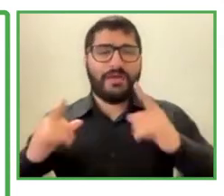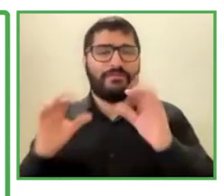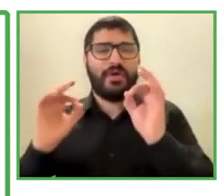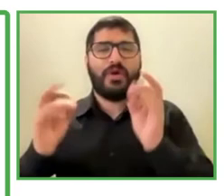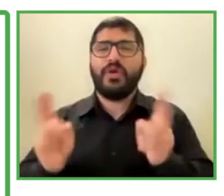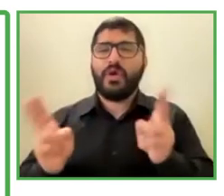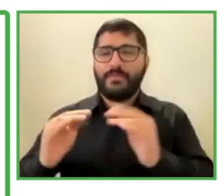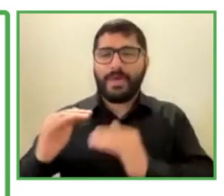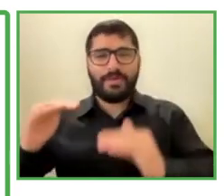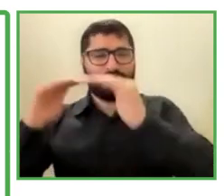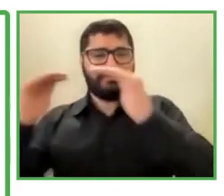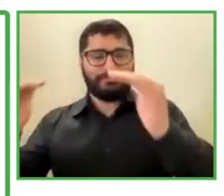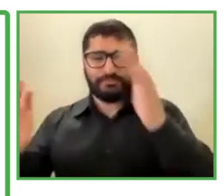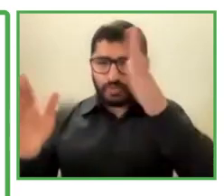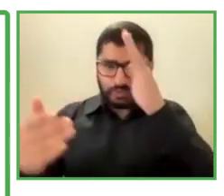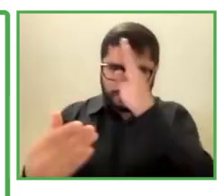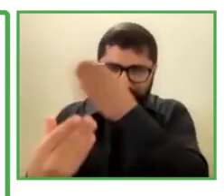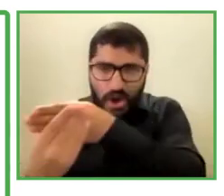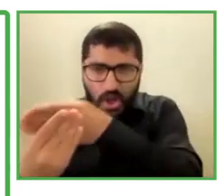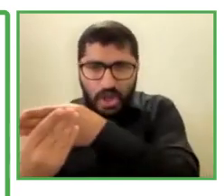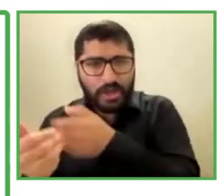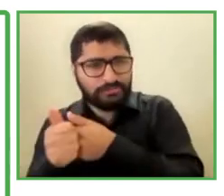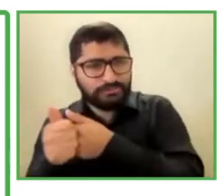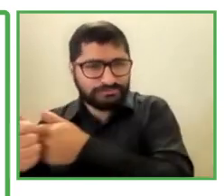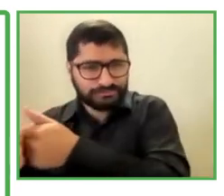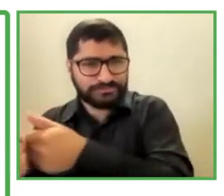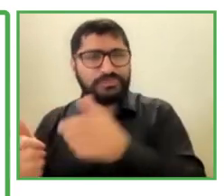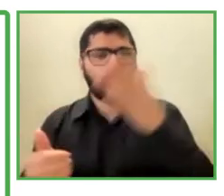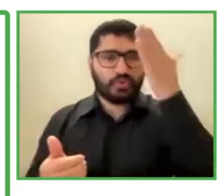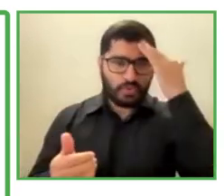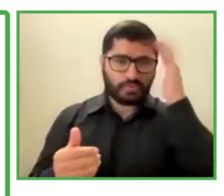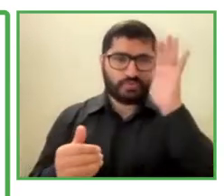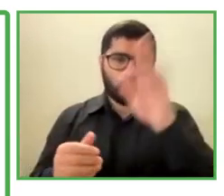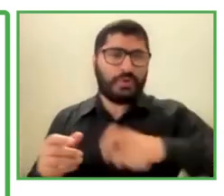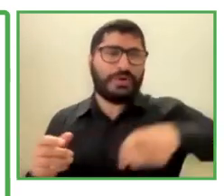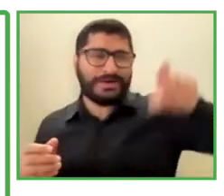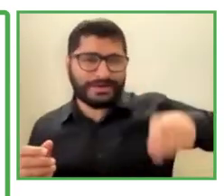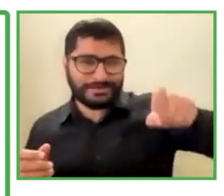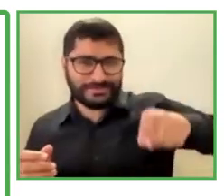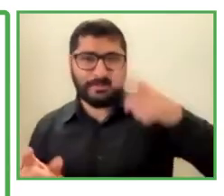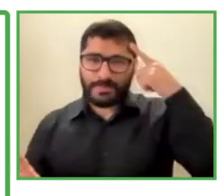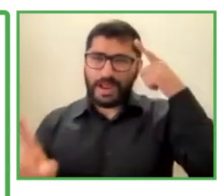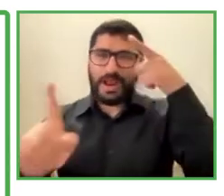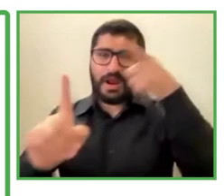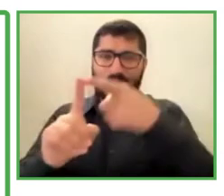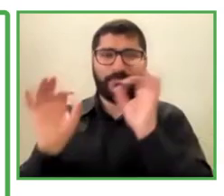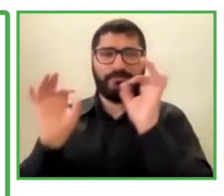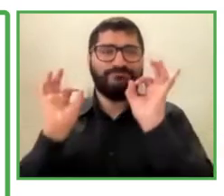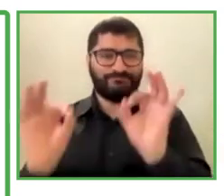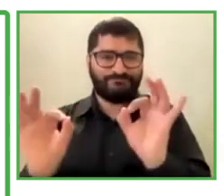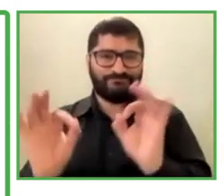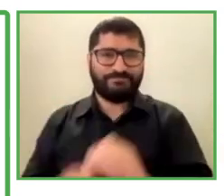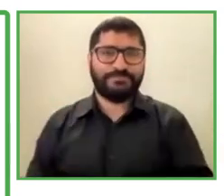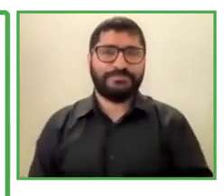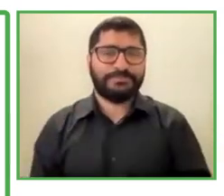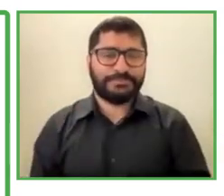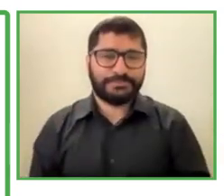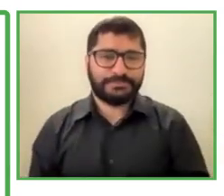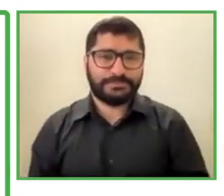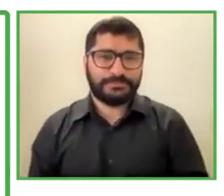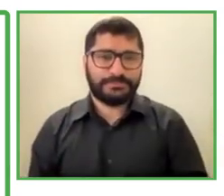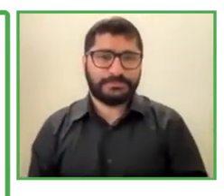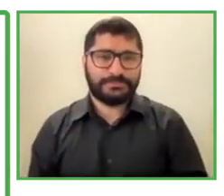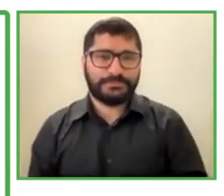have psychological help and also skills help so that they can achieve their goals.